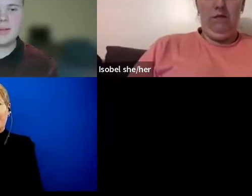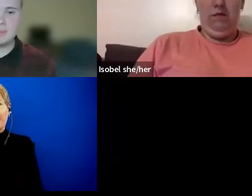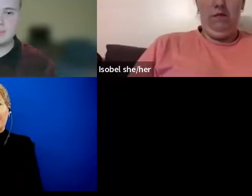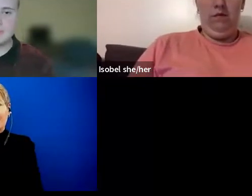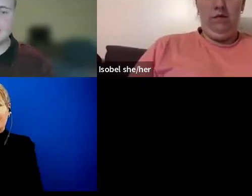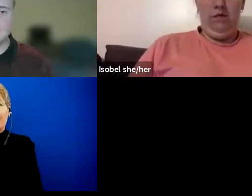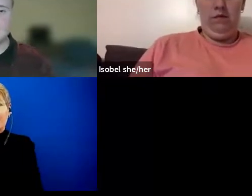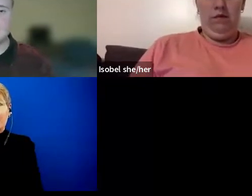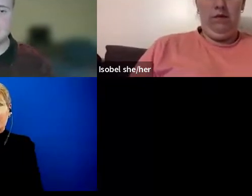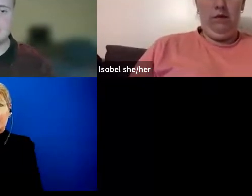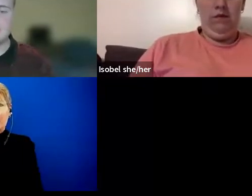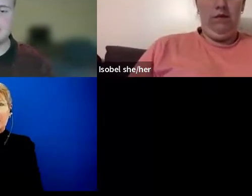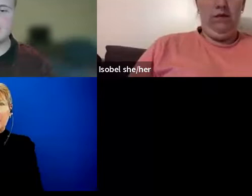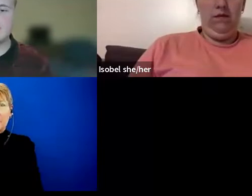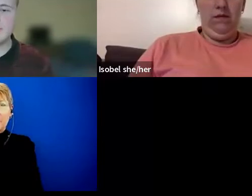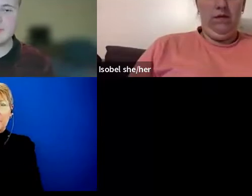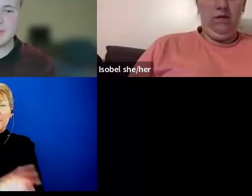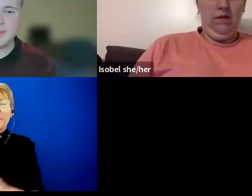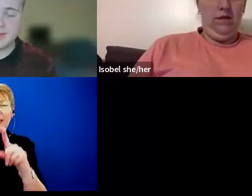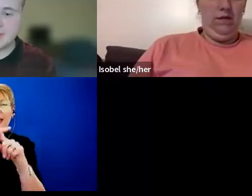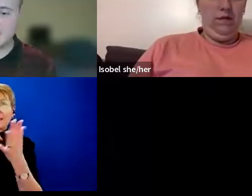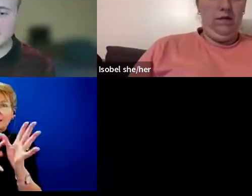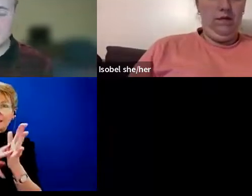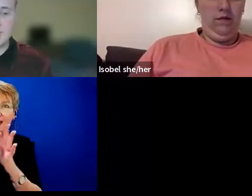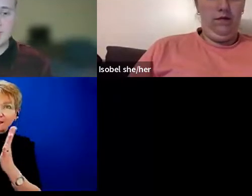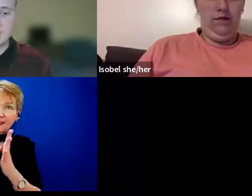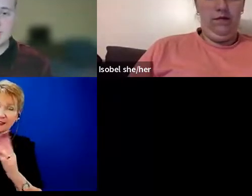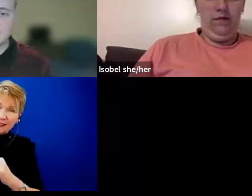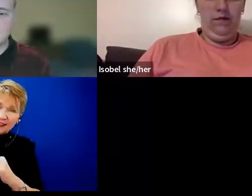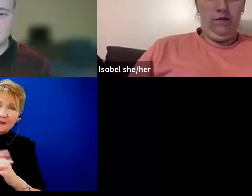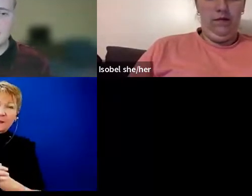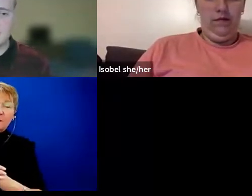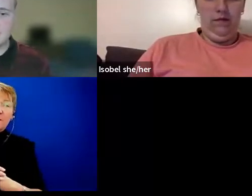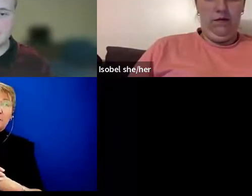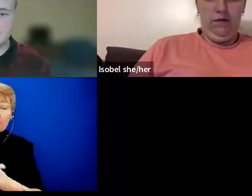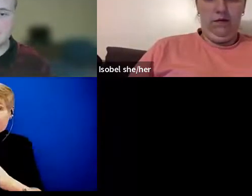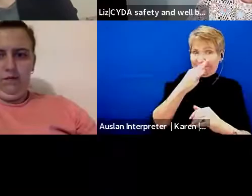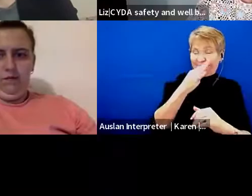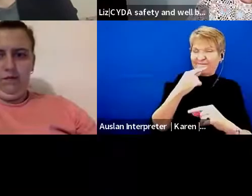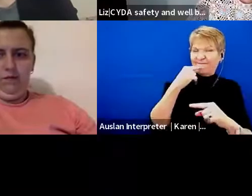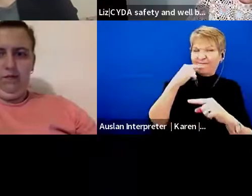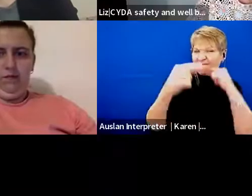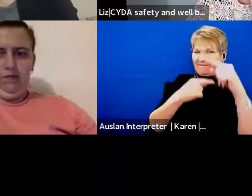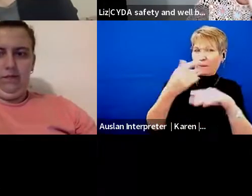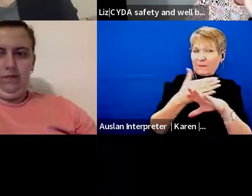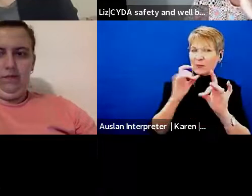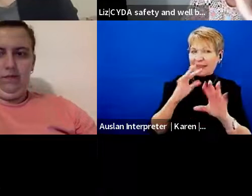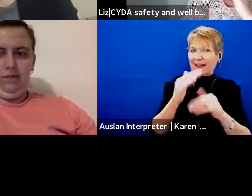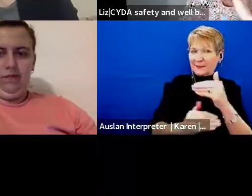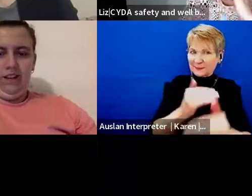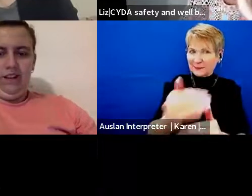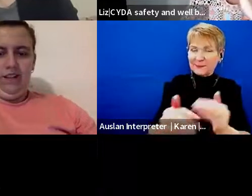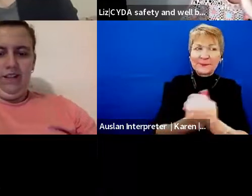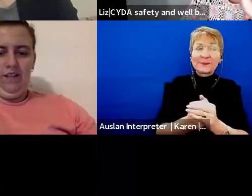And Okay. we'll pass back to Xander, thanks. So, just some housekeeping stuff before we begin. The webinar